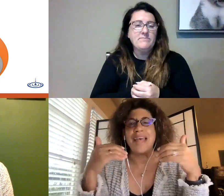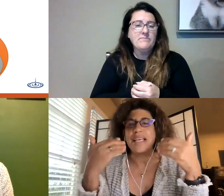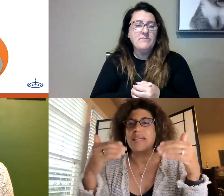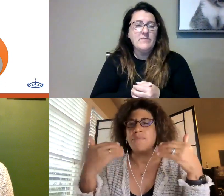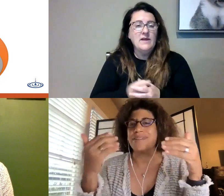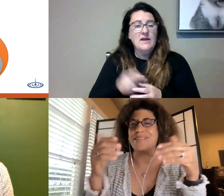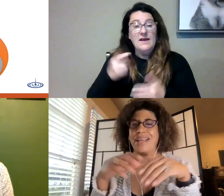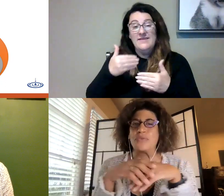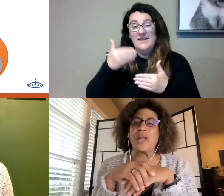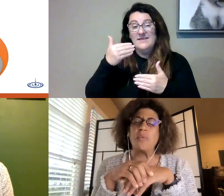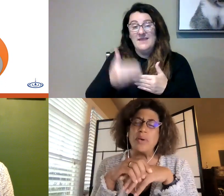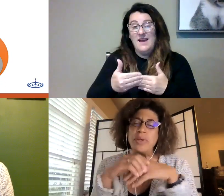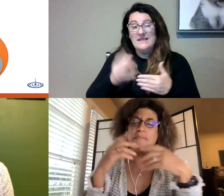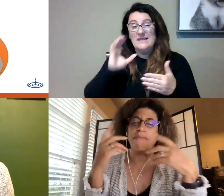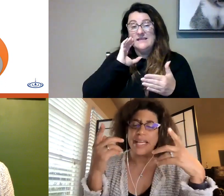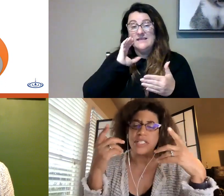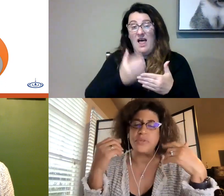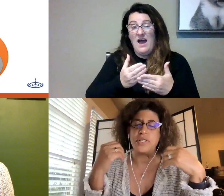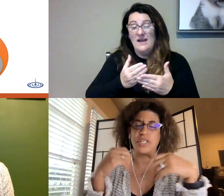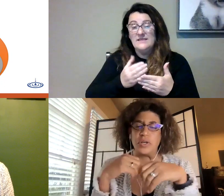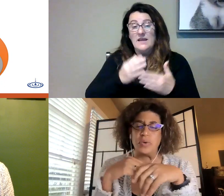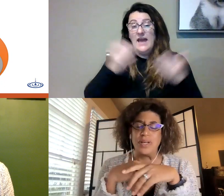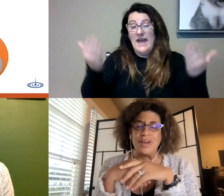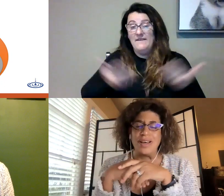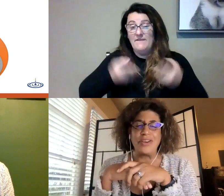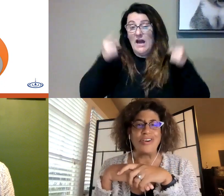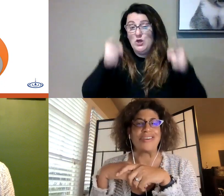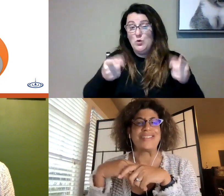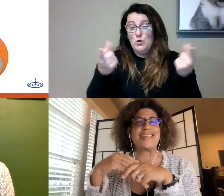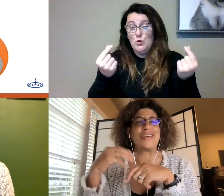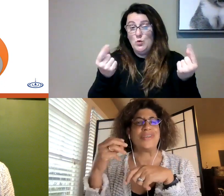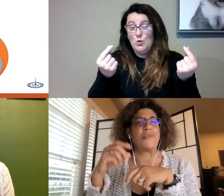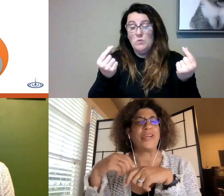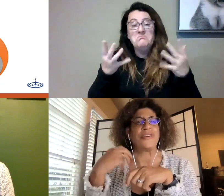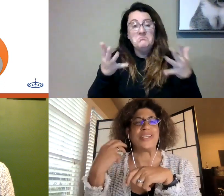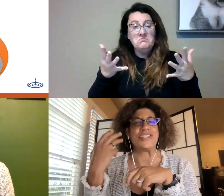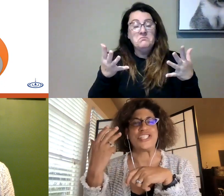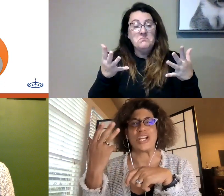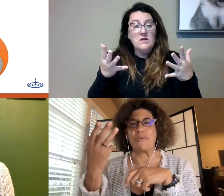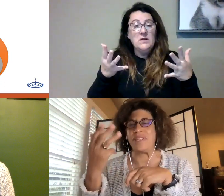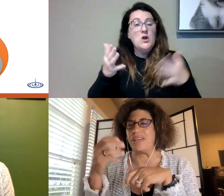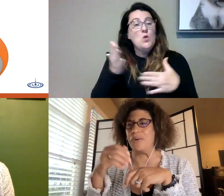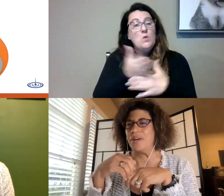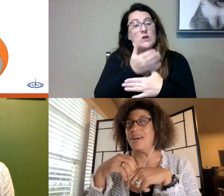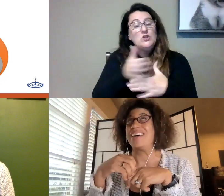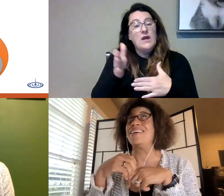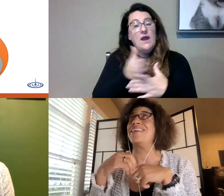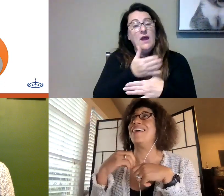these next couple of slides, what I want to invite you to do, we are going to share with